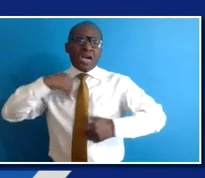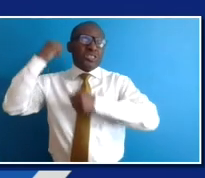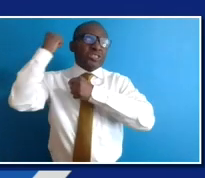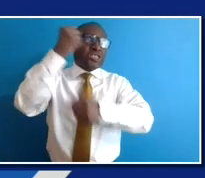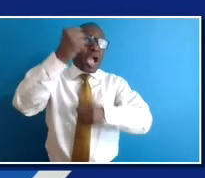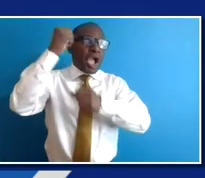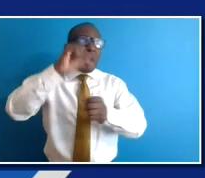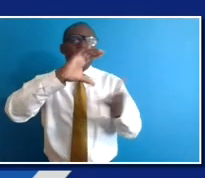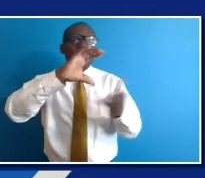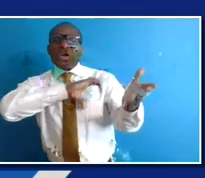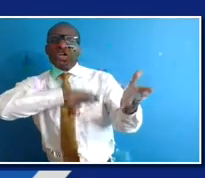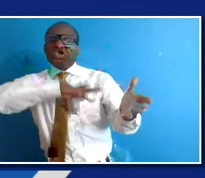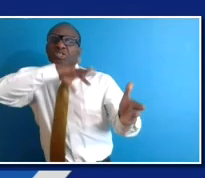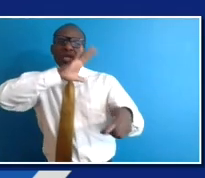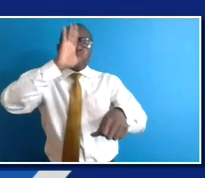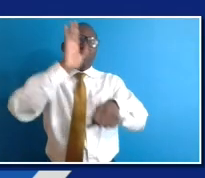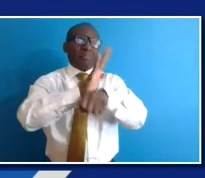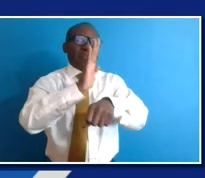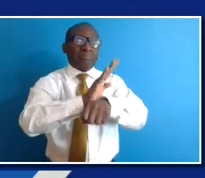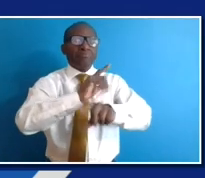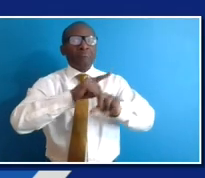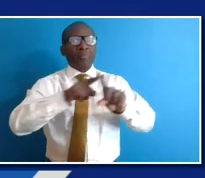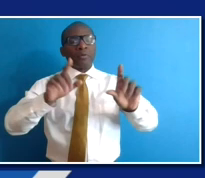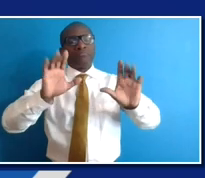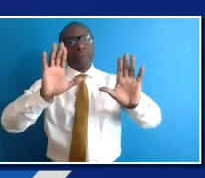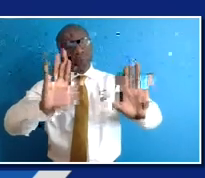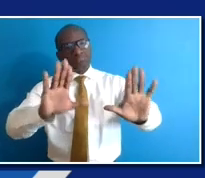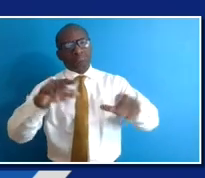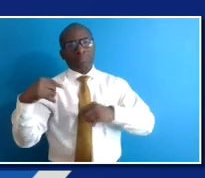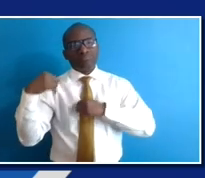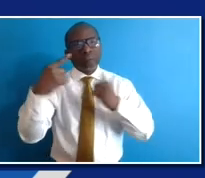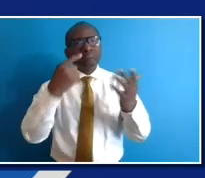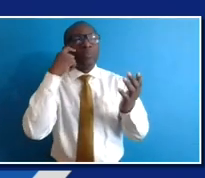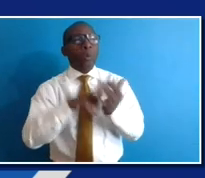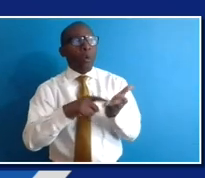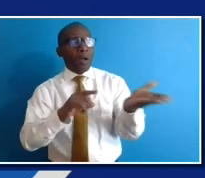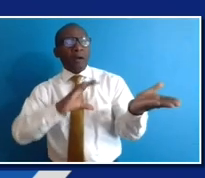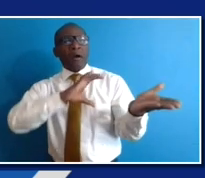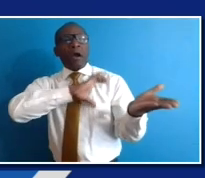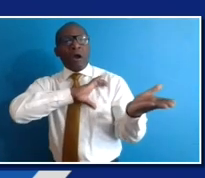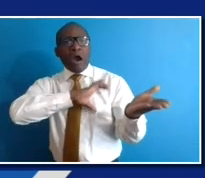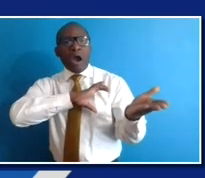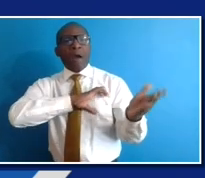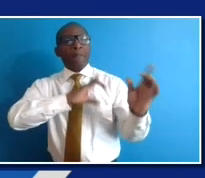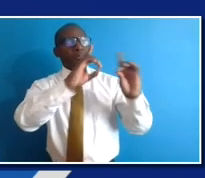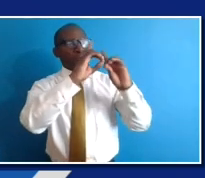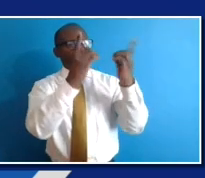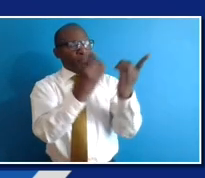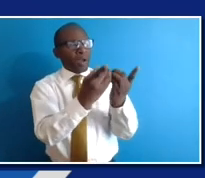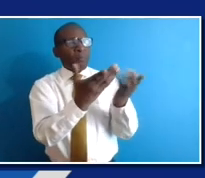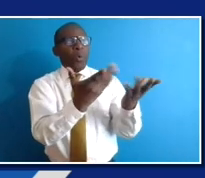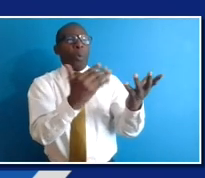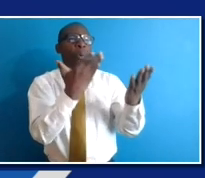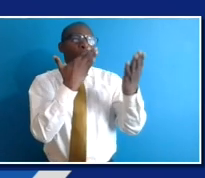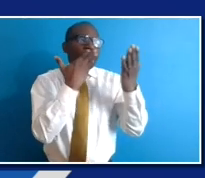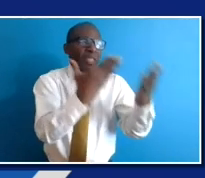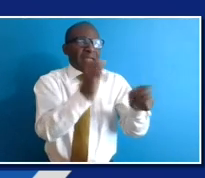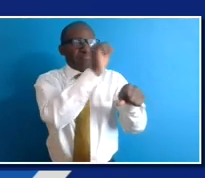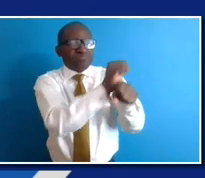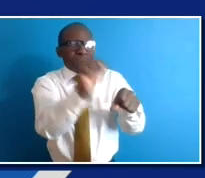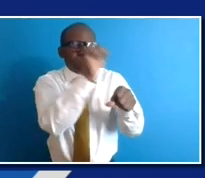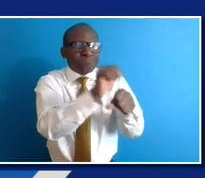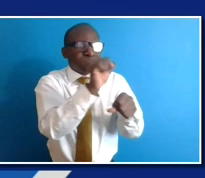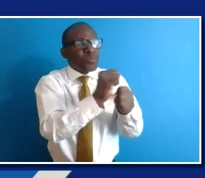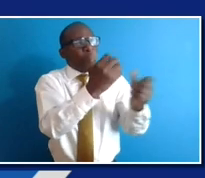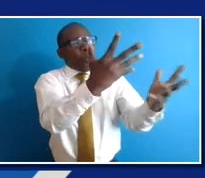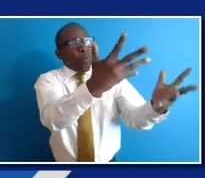department, to enforce the social distancing and the mask rules, but to do it lightly, to do it nicely. We don't want